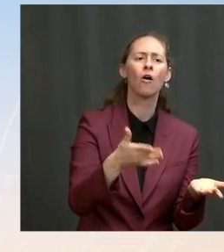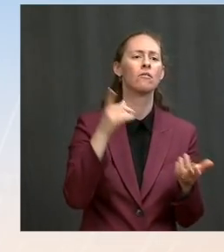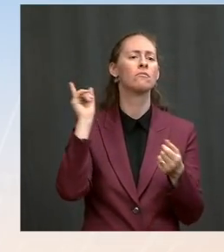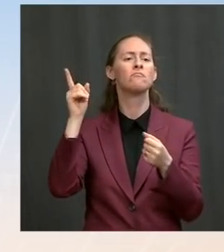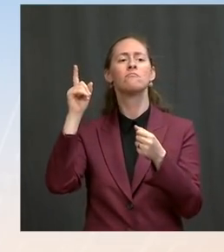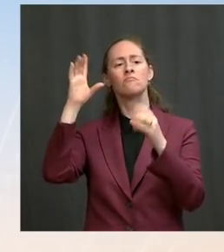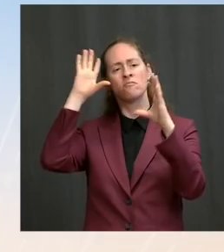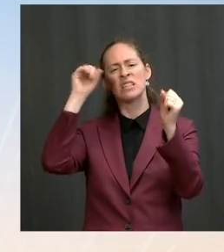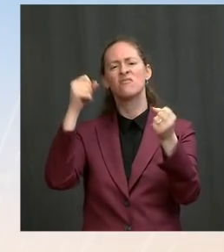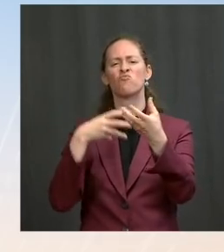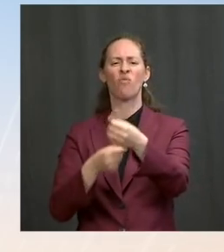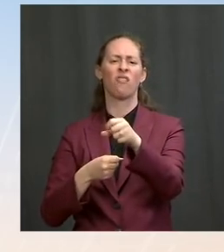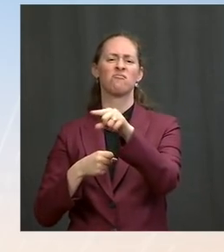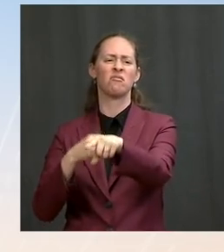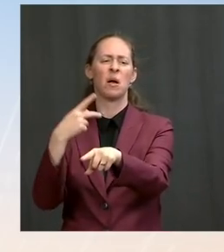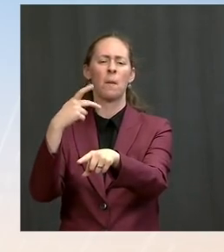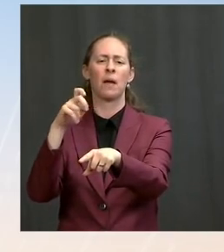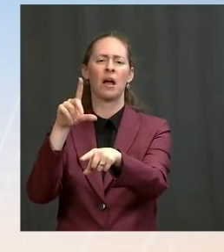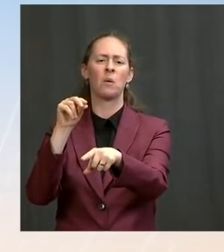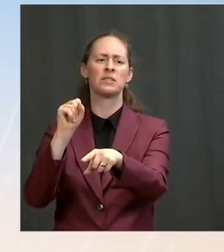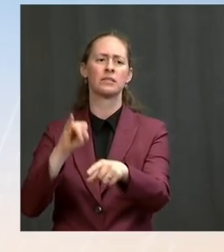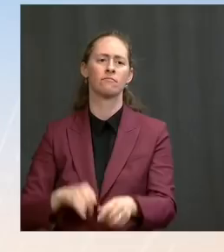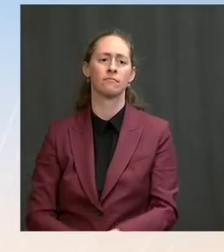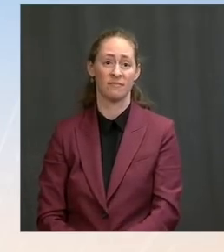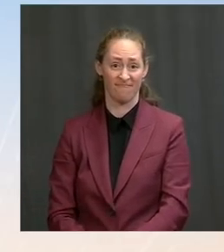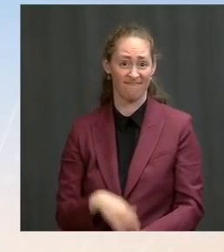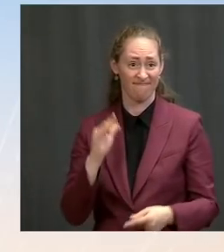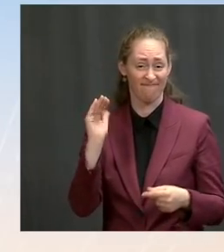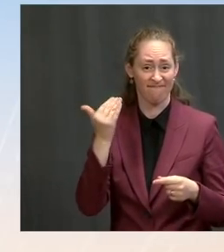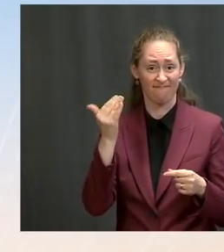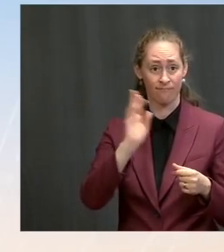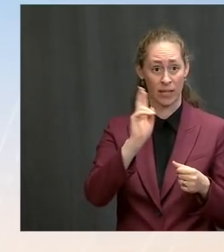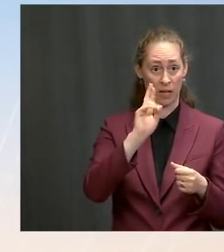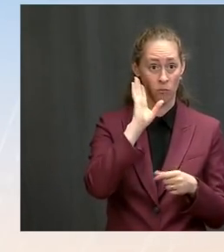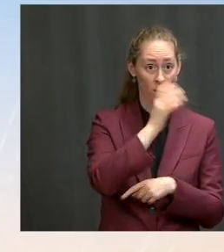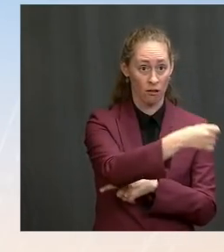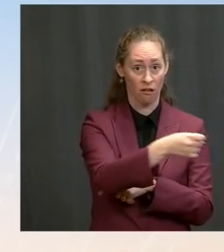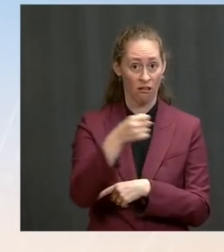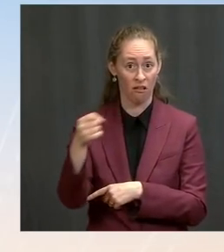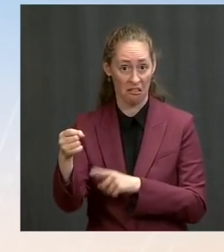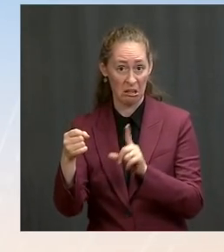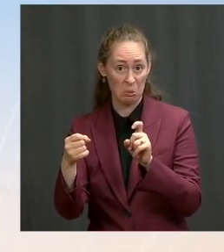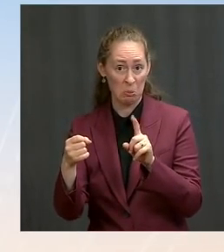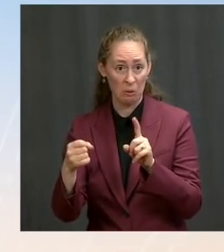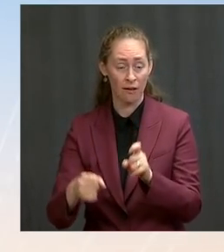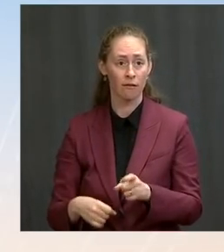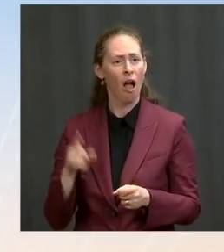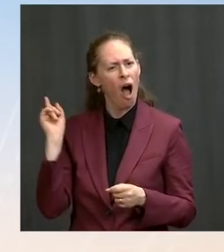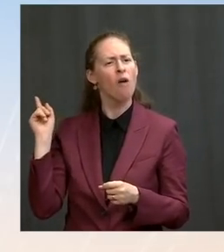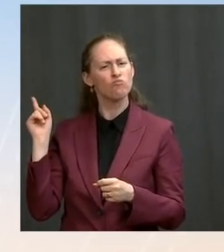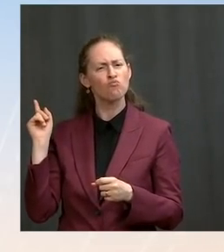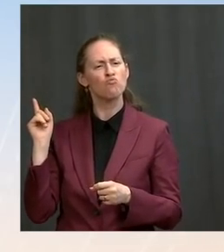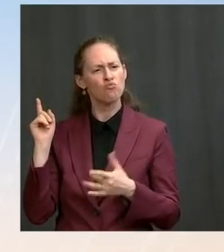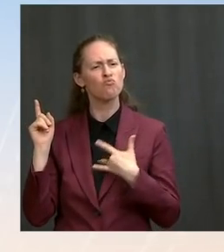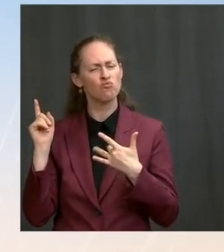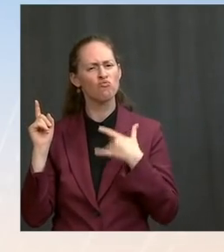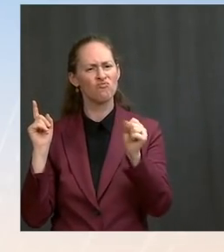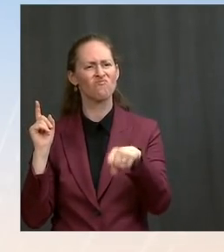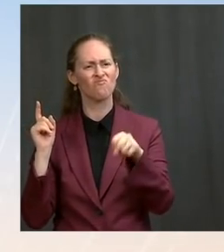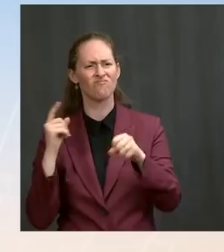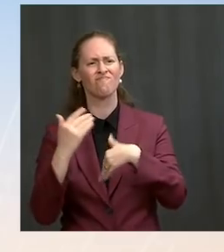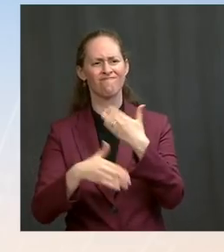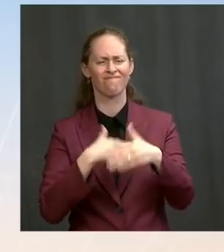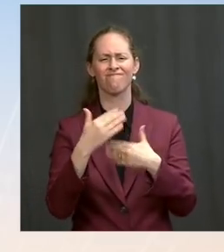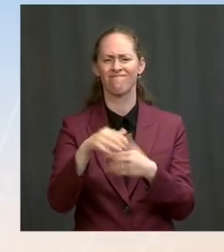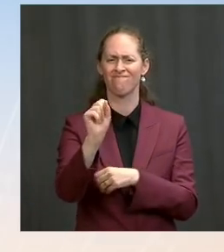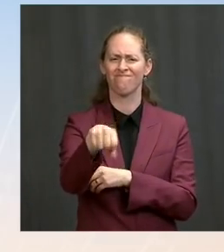view on this. Does he think a Republican could act in good faith on this commission? The president believes certainly Republicans can act in good faith. He's worked with them on a range